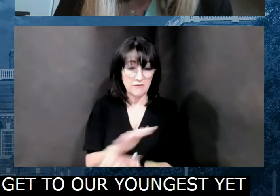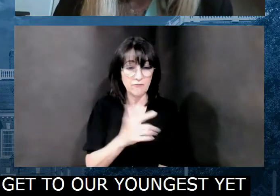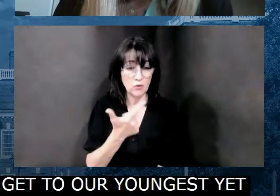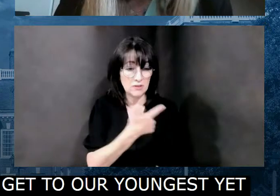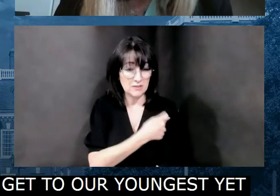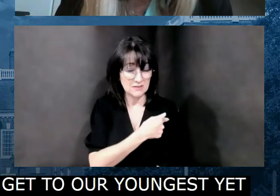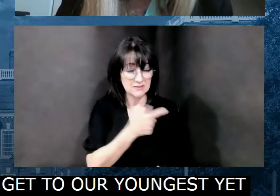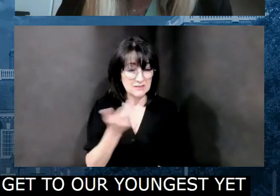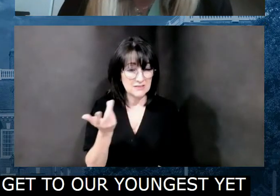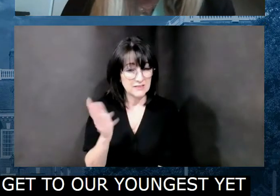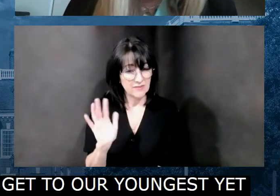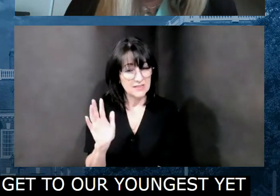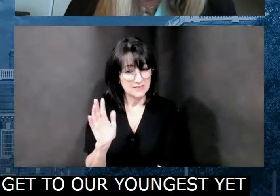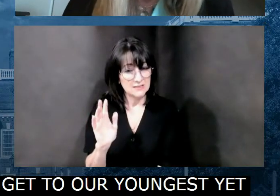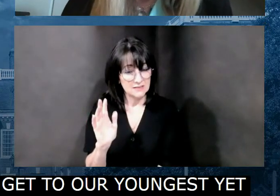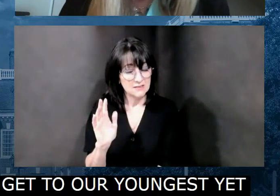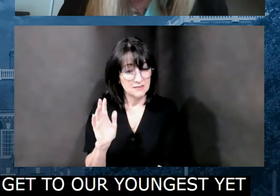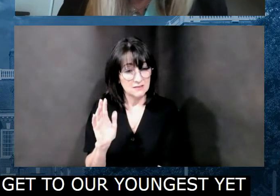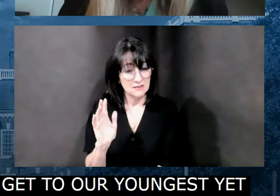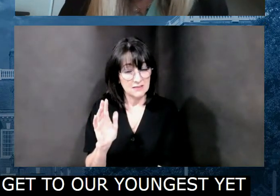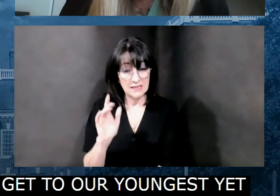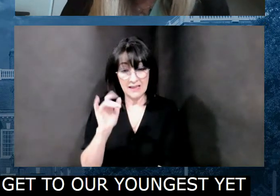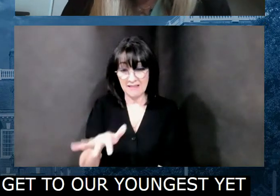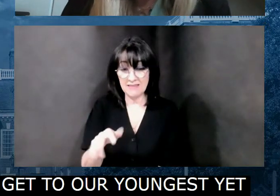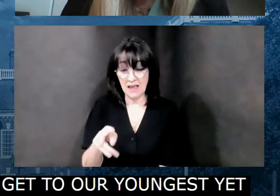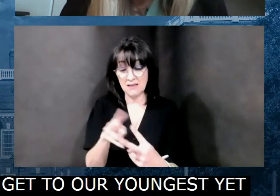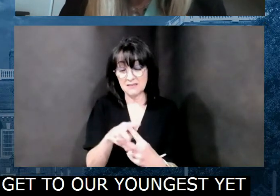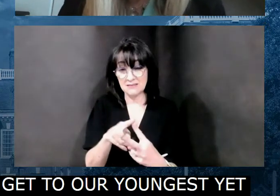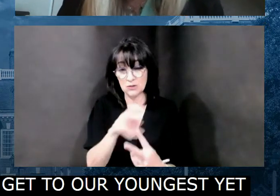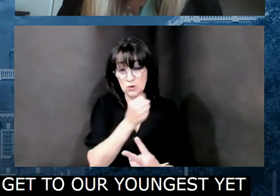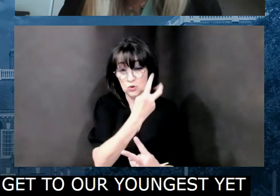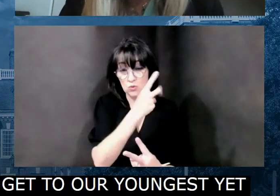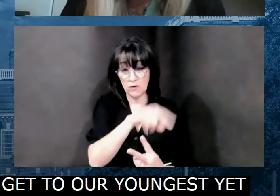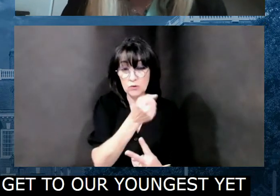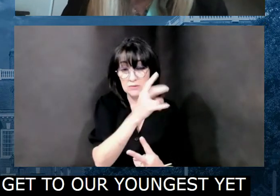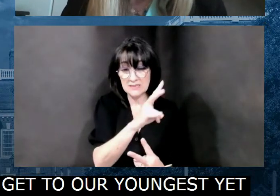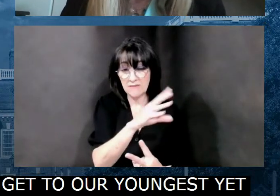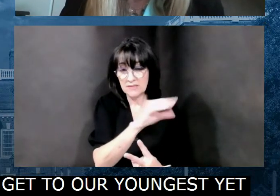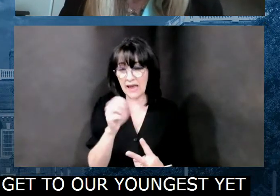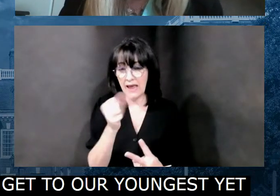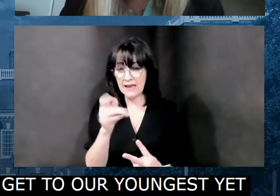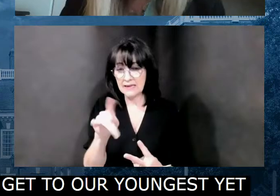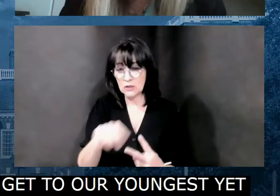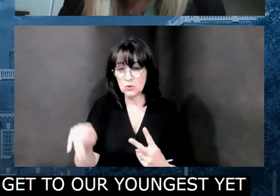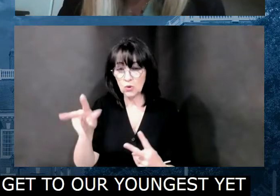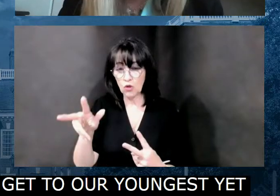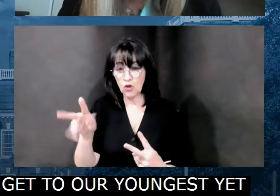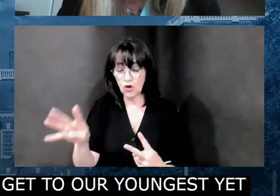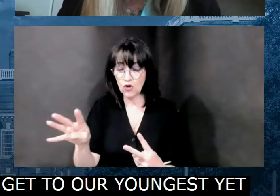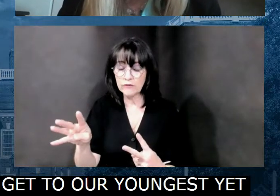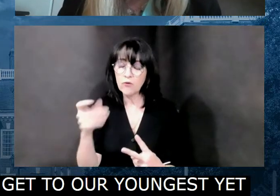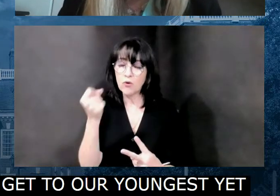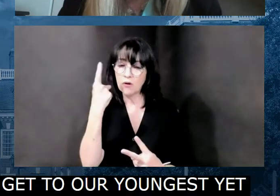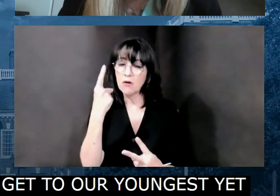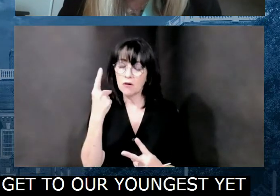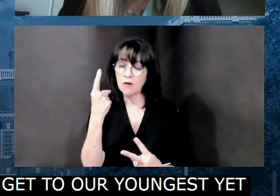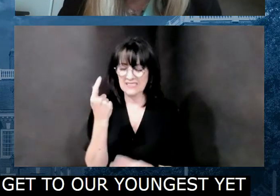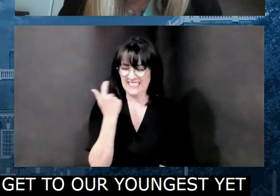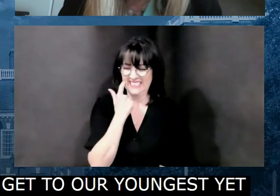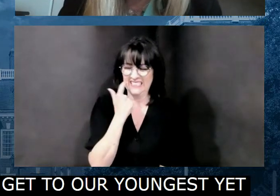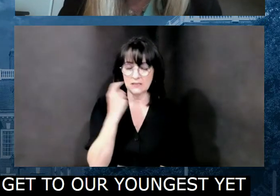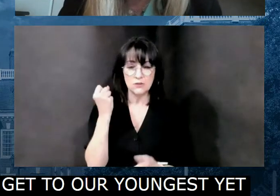vaccinated. These last two groups have been eligible for vaccination for the shortest period of time. So it's not surprising